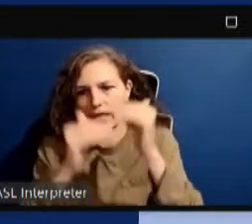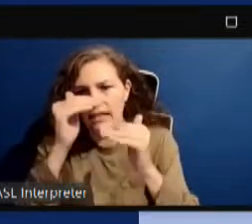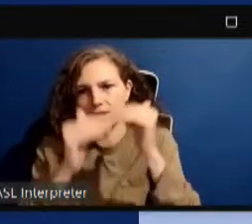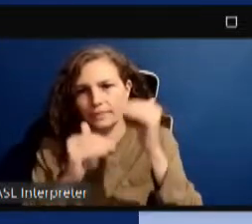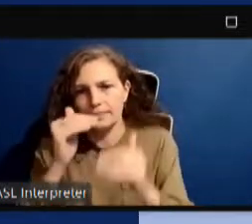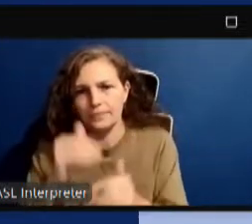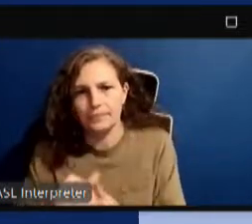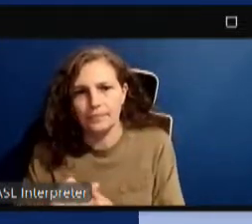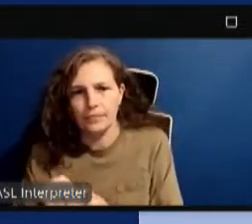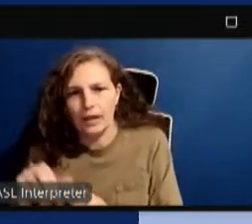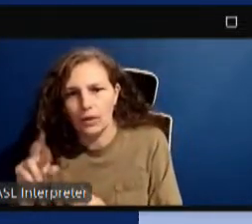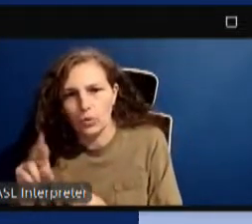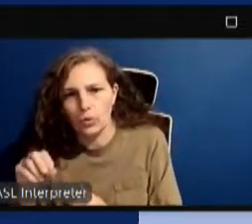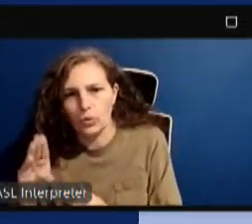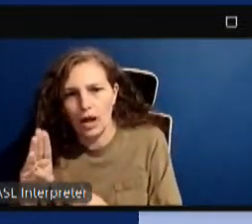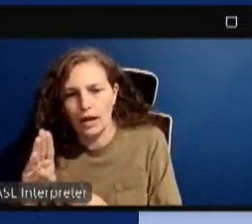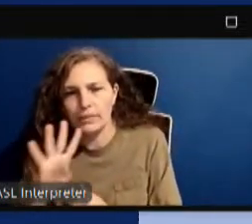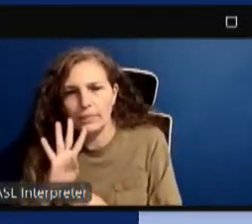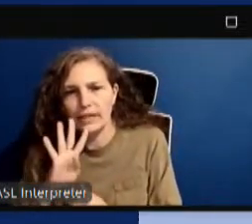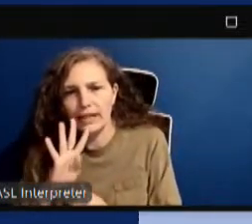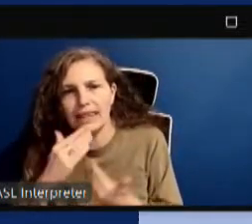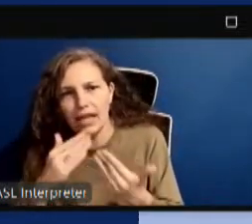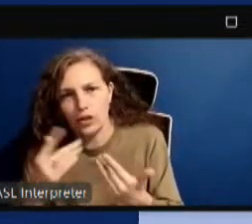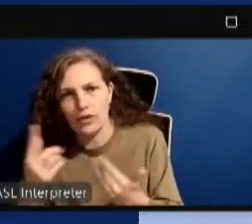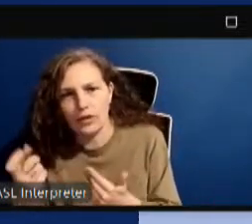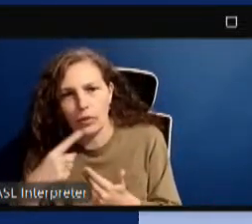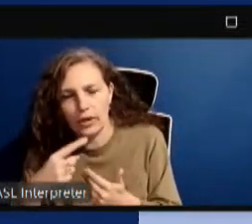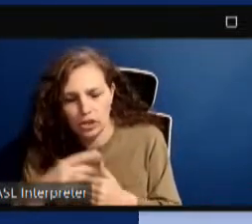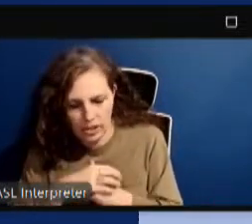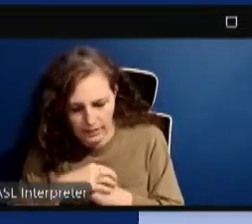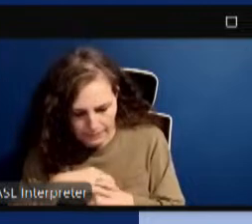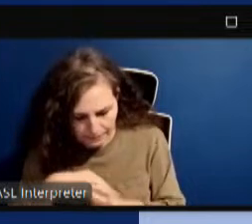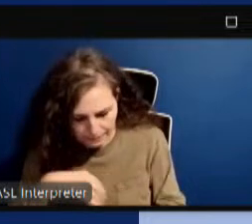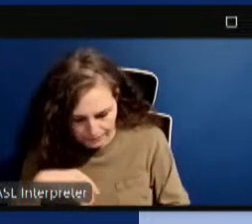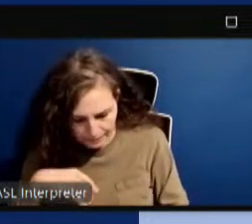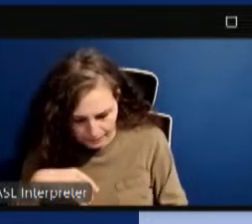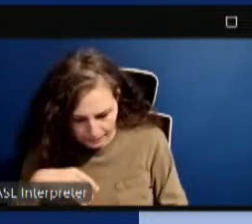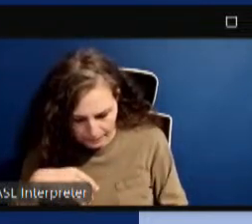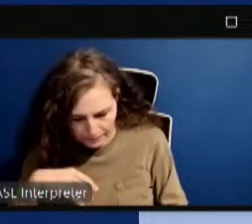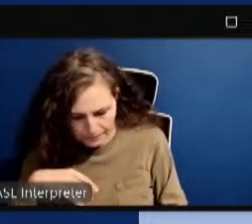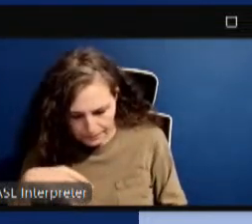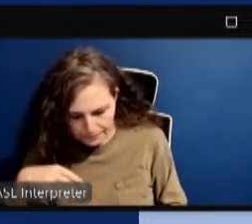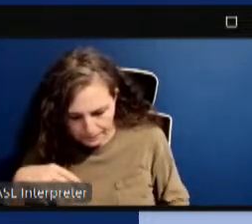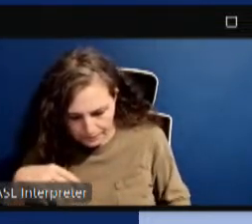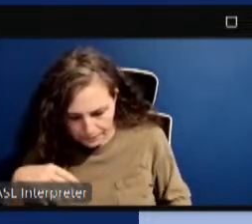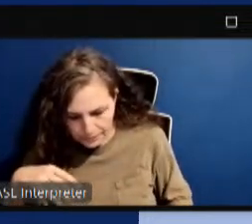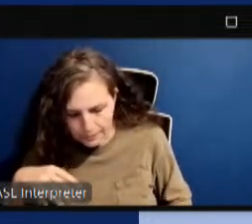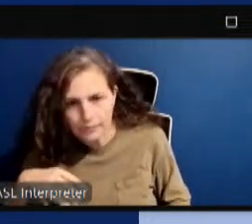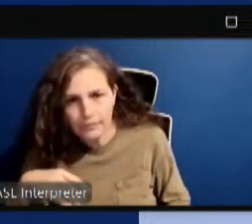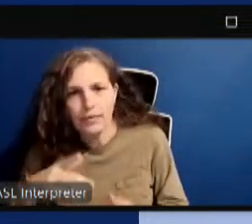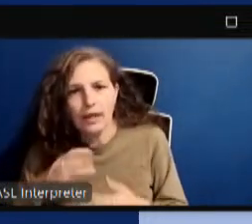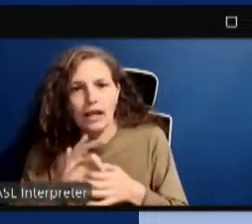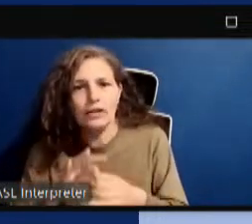So sure, thank you for the question. So, you know, under state law, after a declared